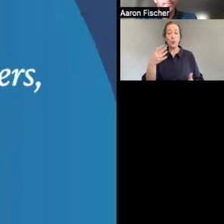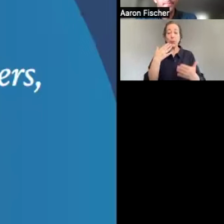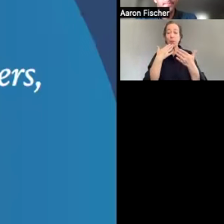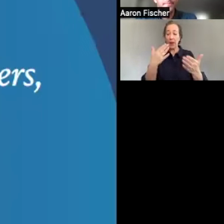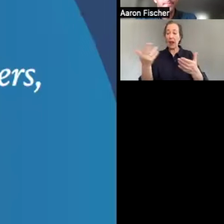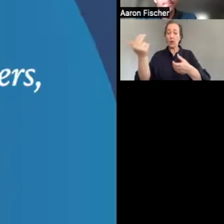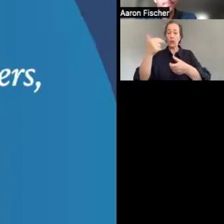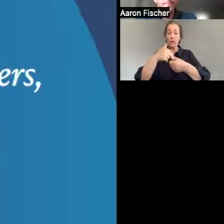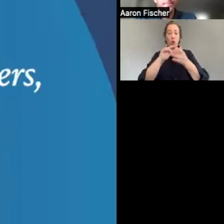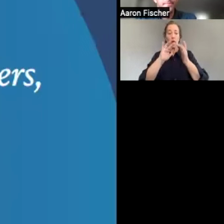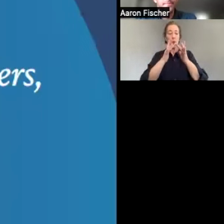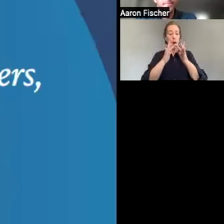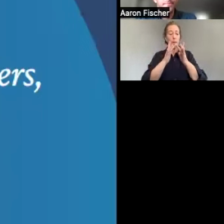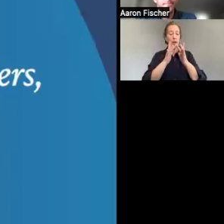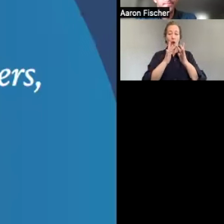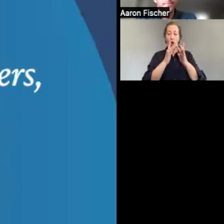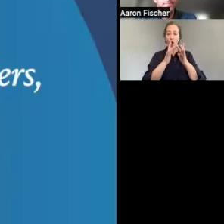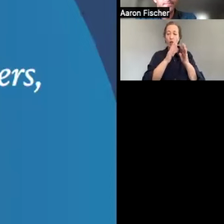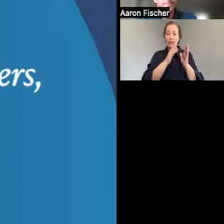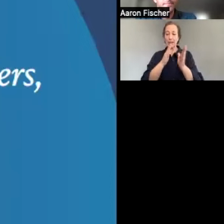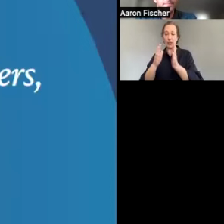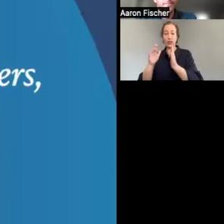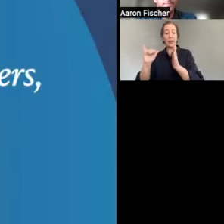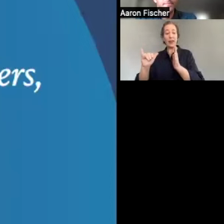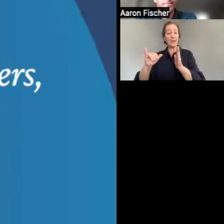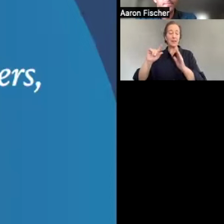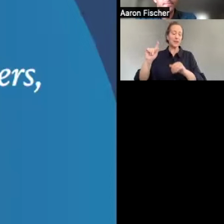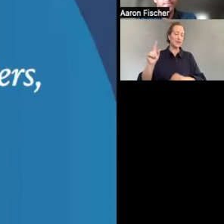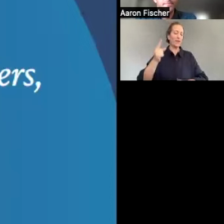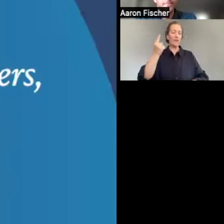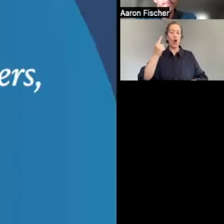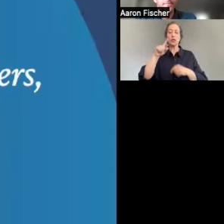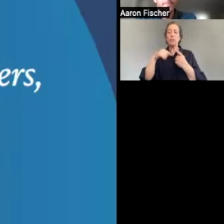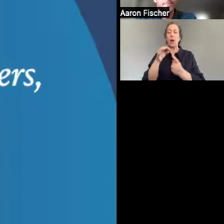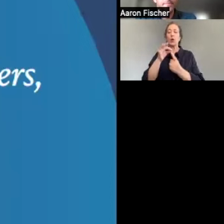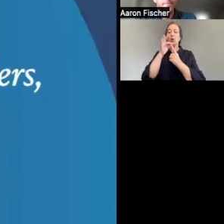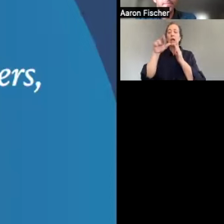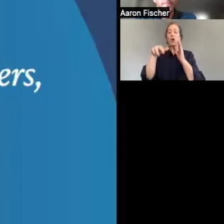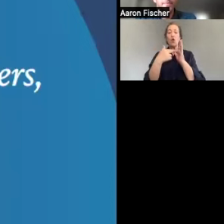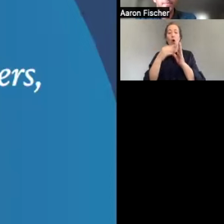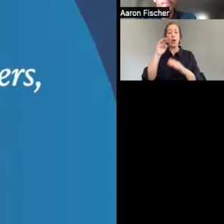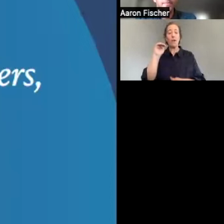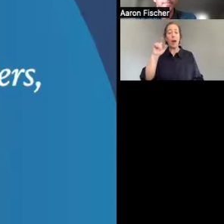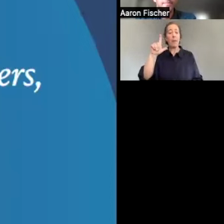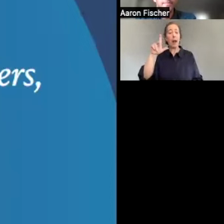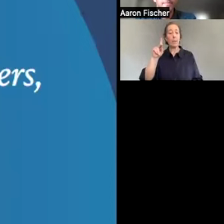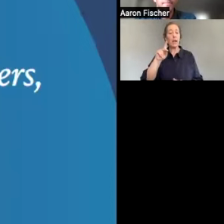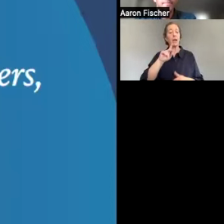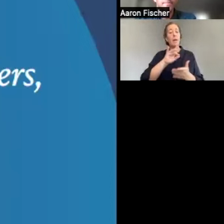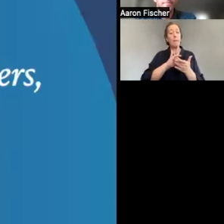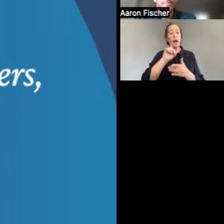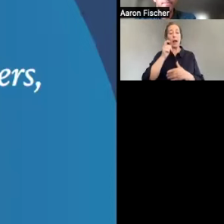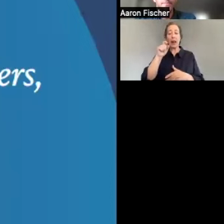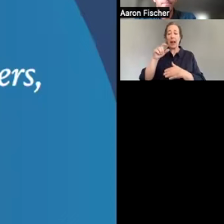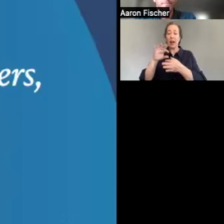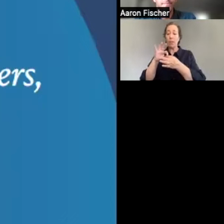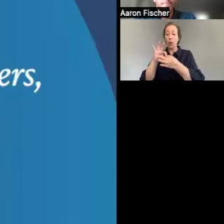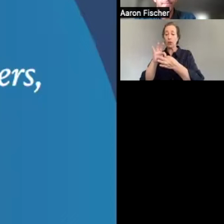webinar series. We're kicking off with webinar number 1 about the unique role of MLPs, or medical legal partnerships, in helping health centers